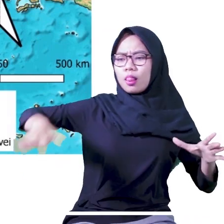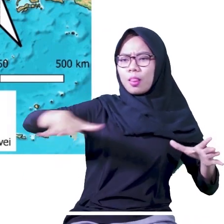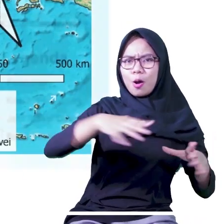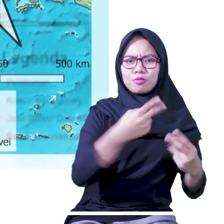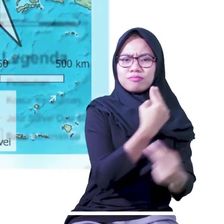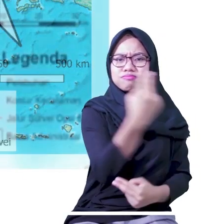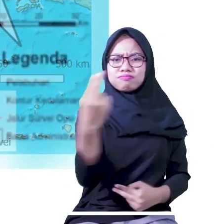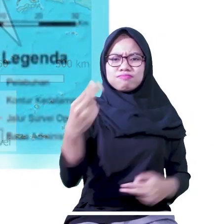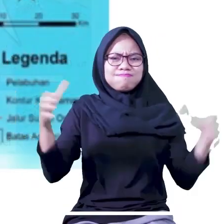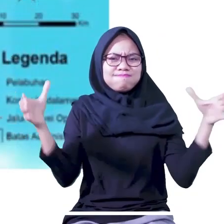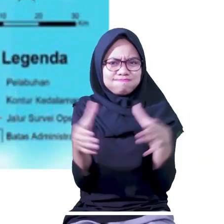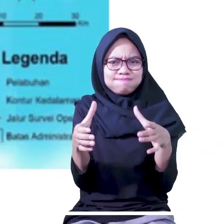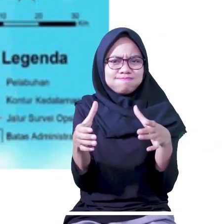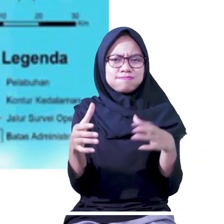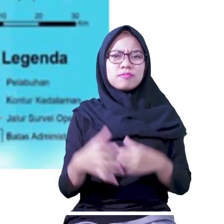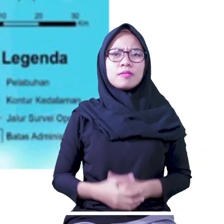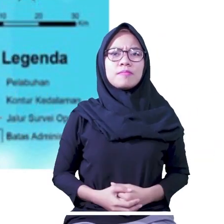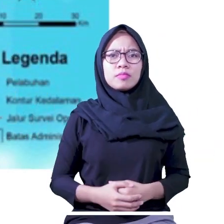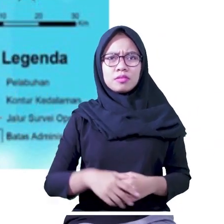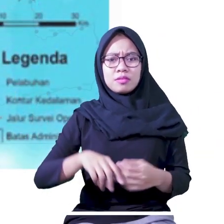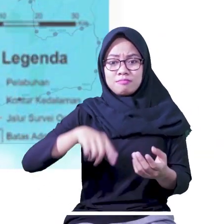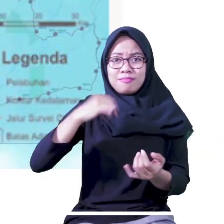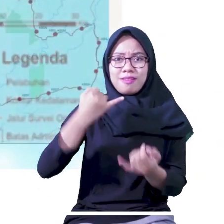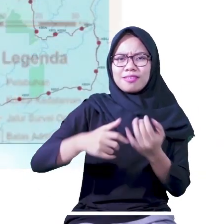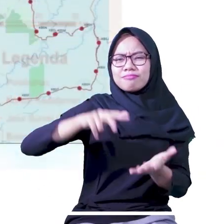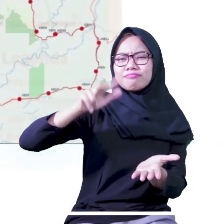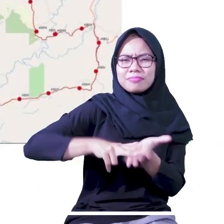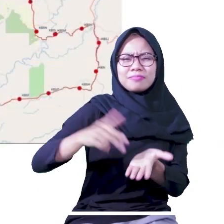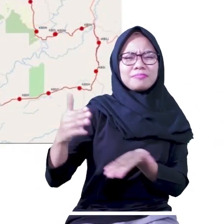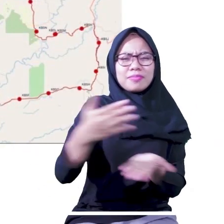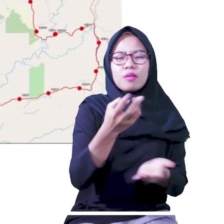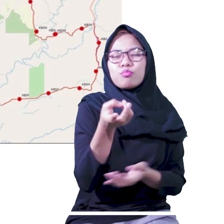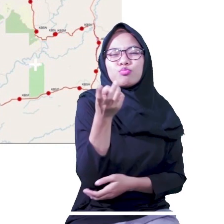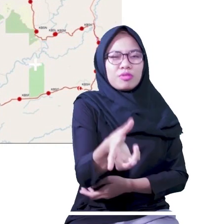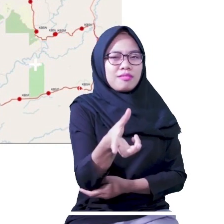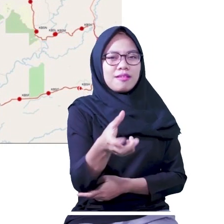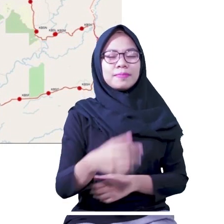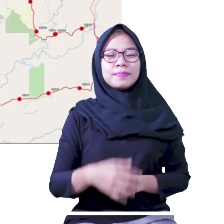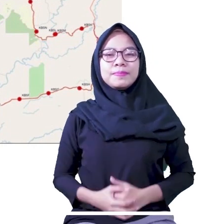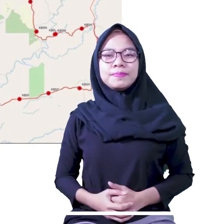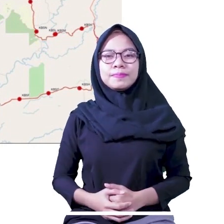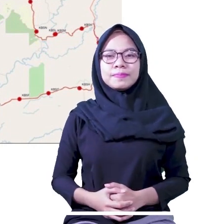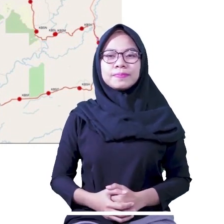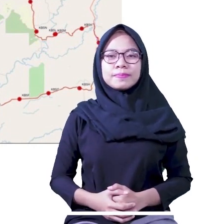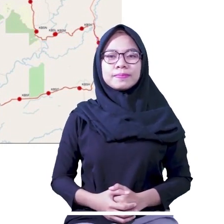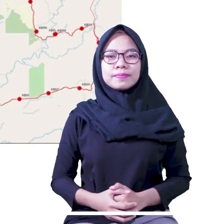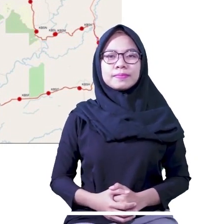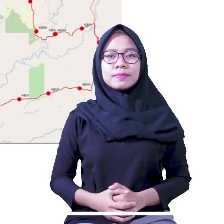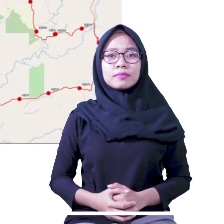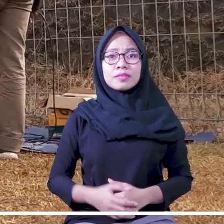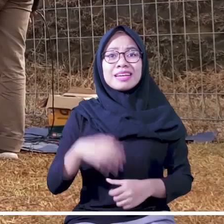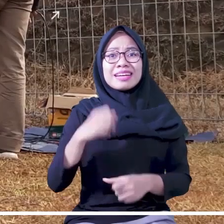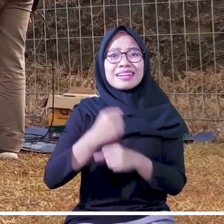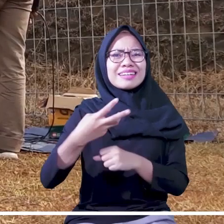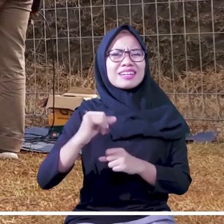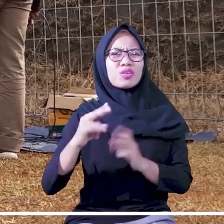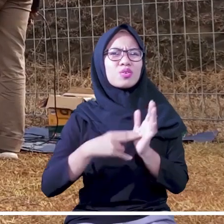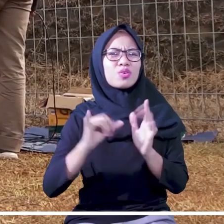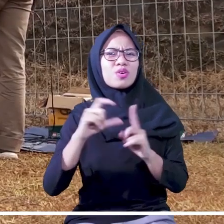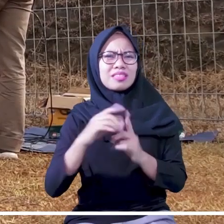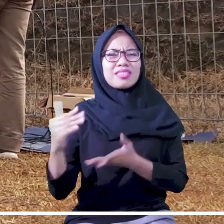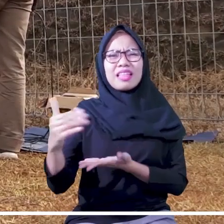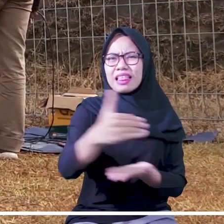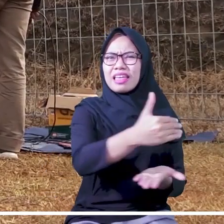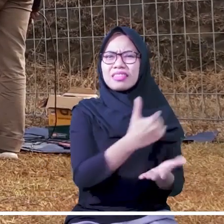airborne gravity, shipborne gravity data, and increasing geoid validation tracks.